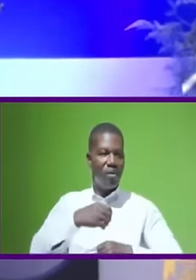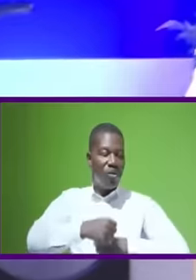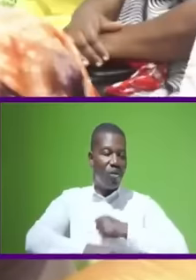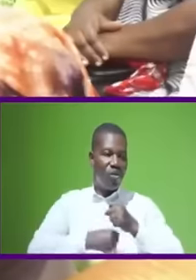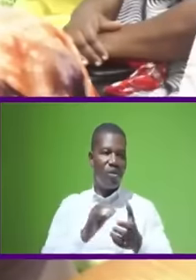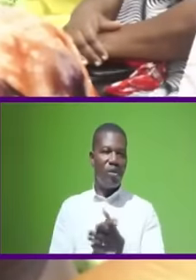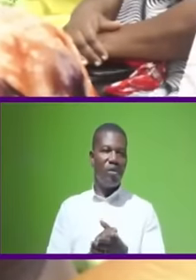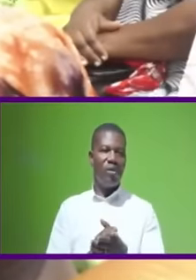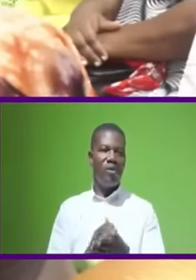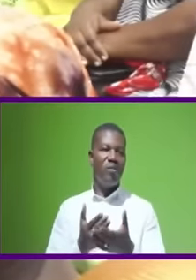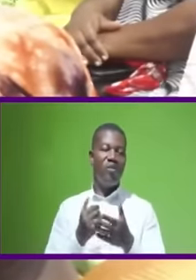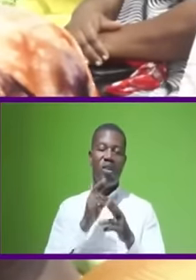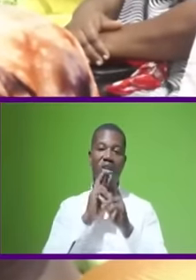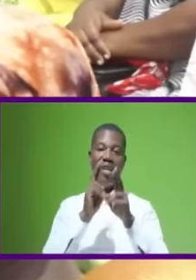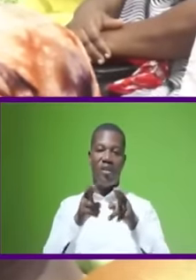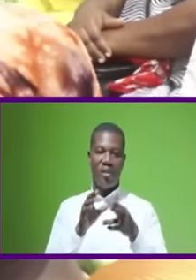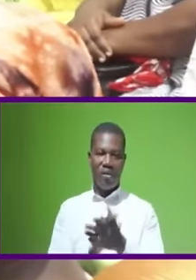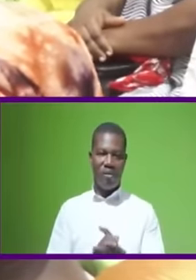yes.